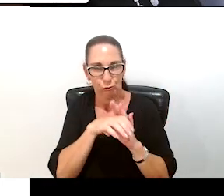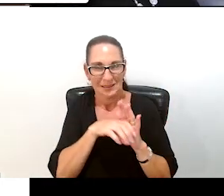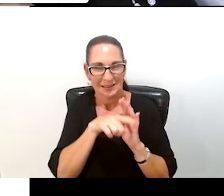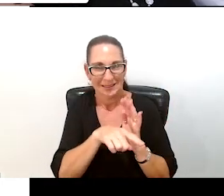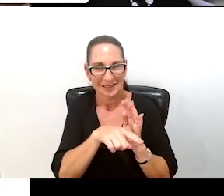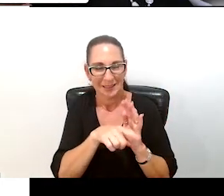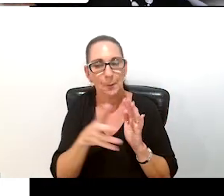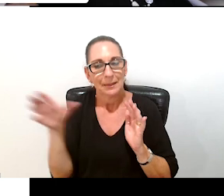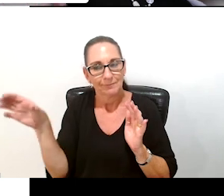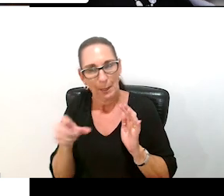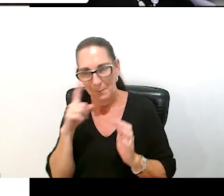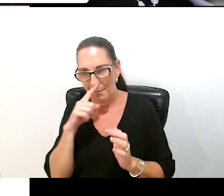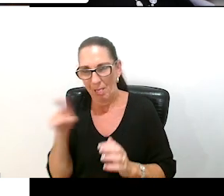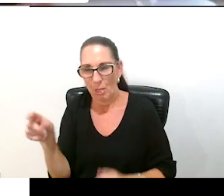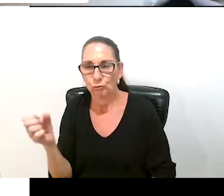not by people.